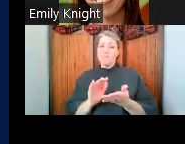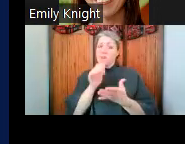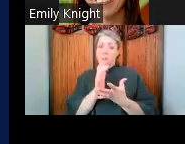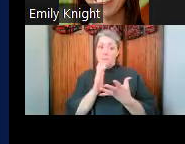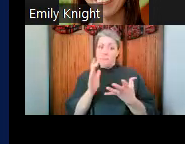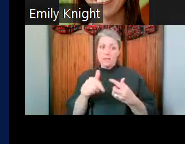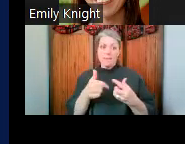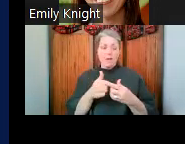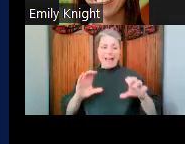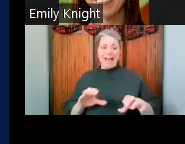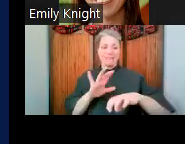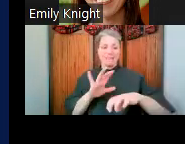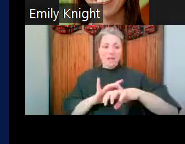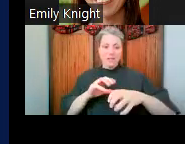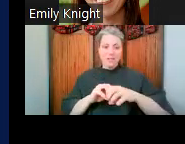autism.